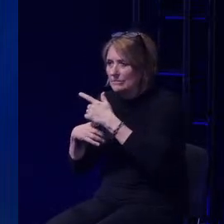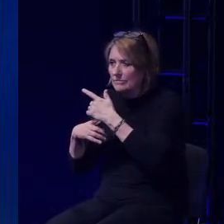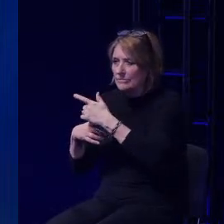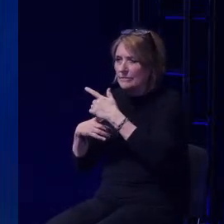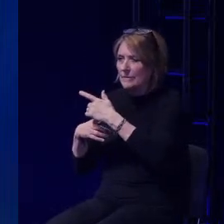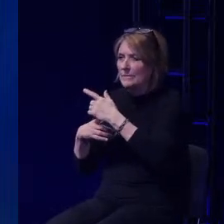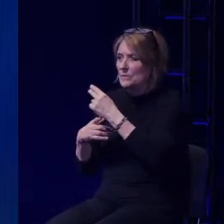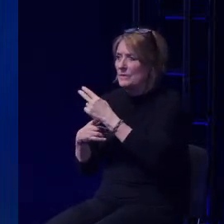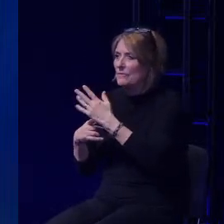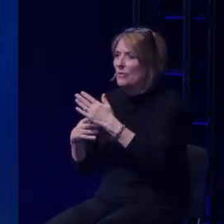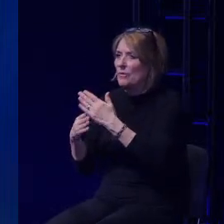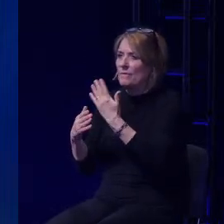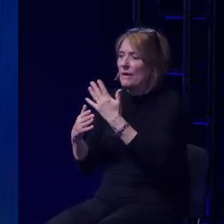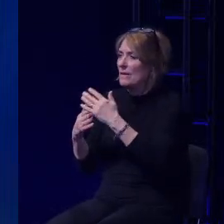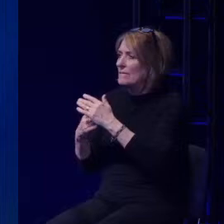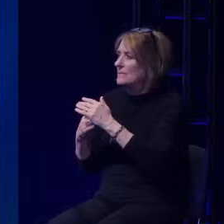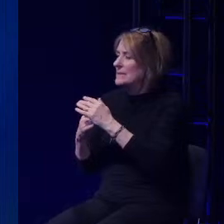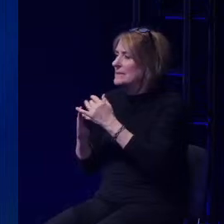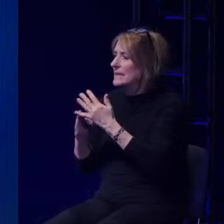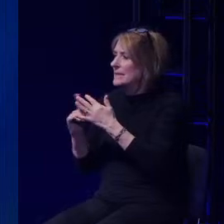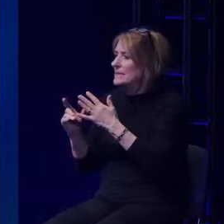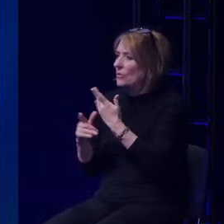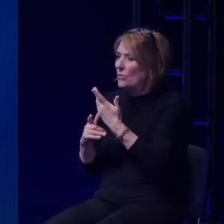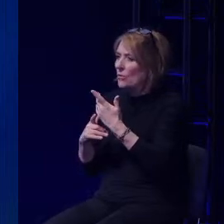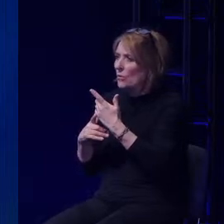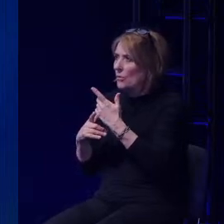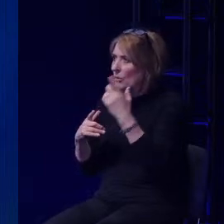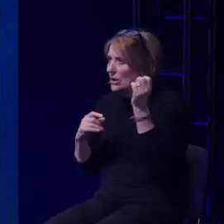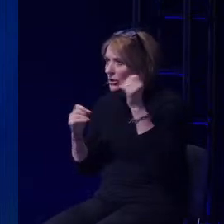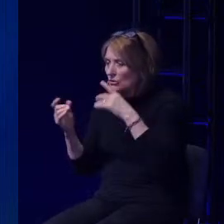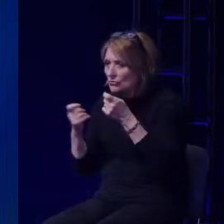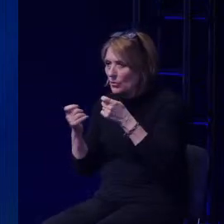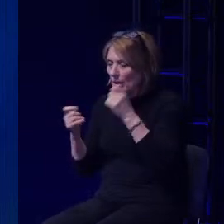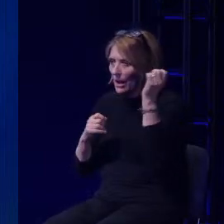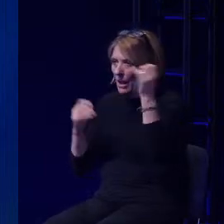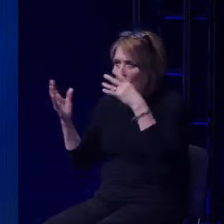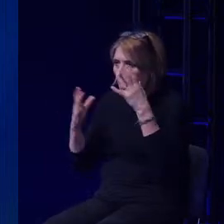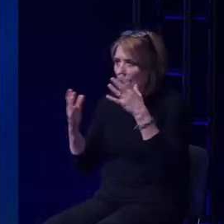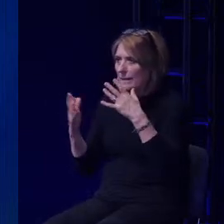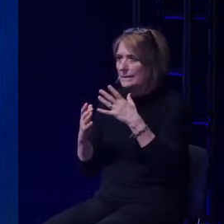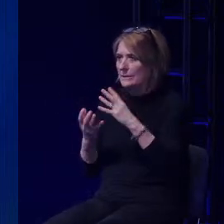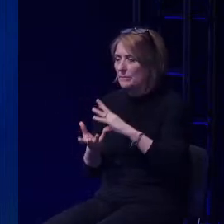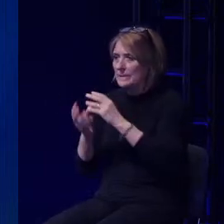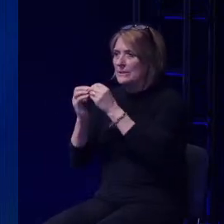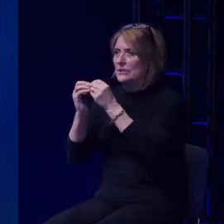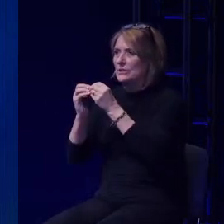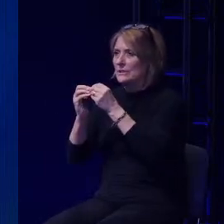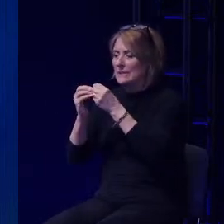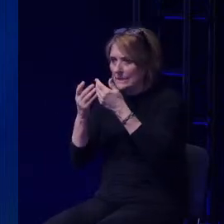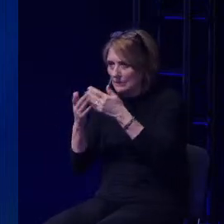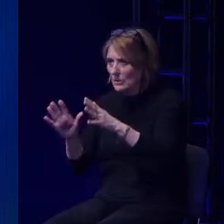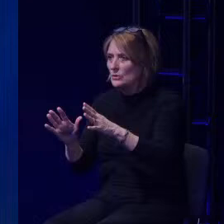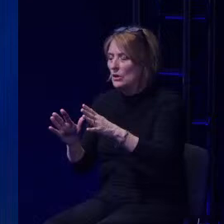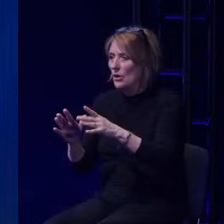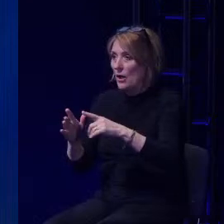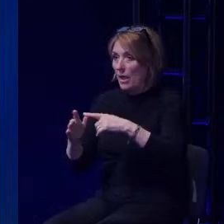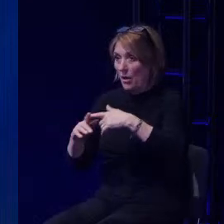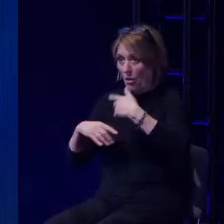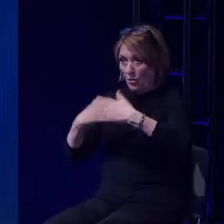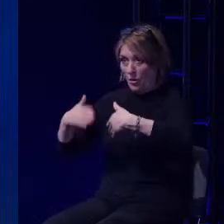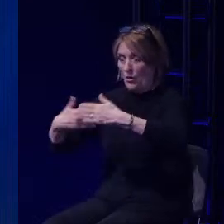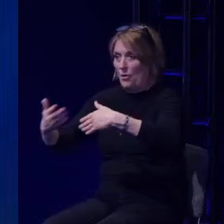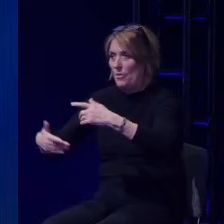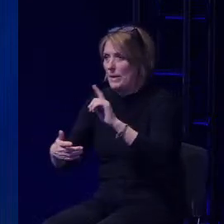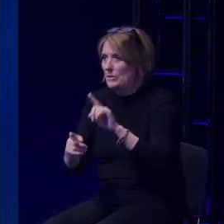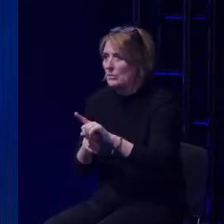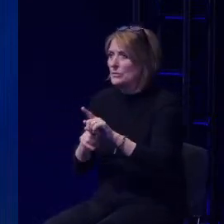or 25 times a second, whilst controlling lighting, composition, and exposure on the run, but also practicing those most